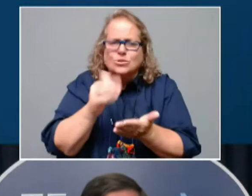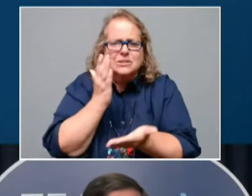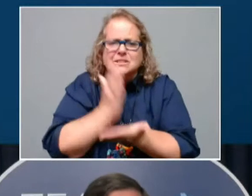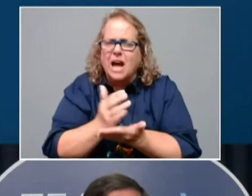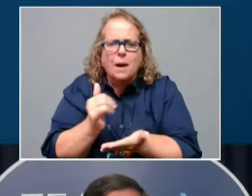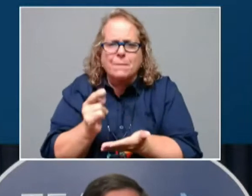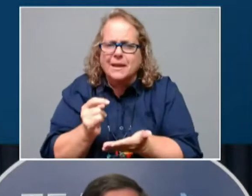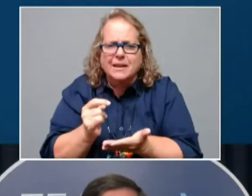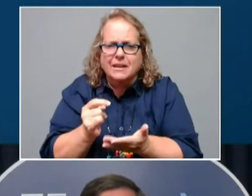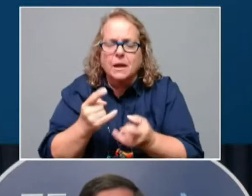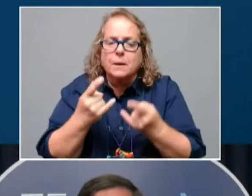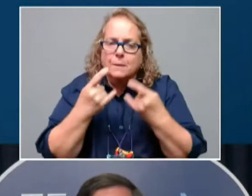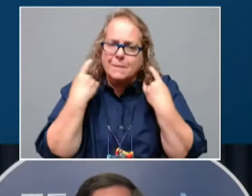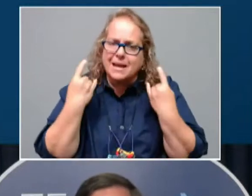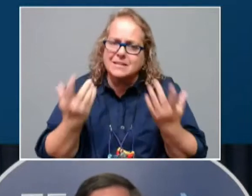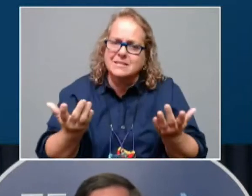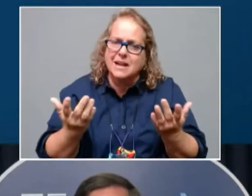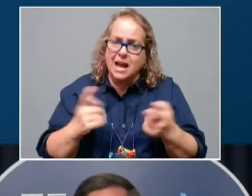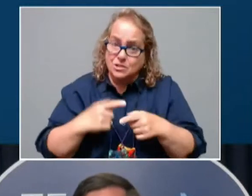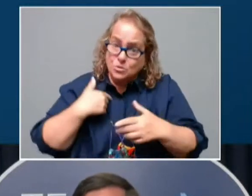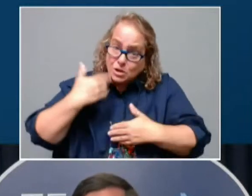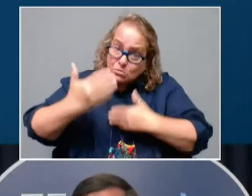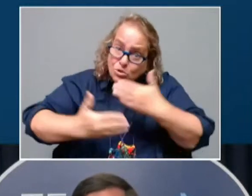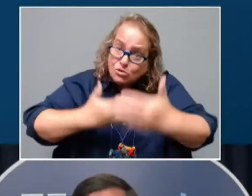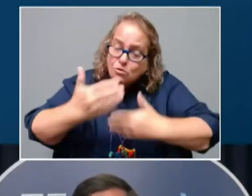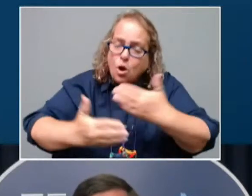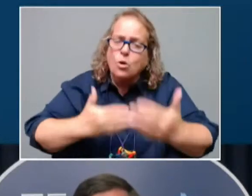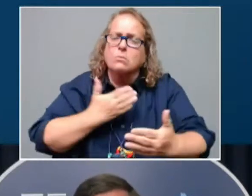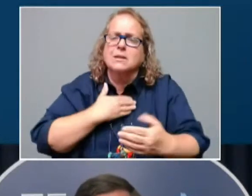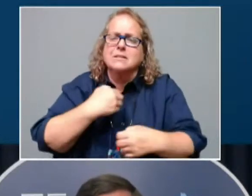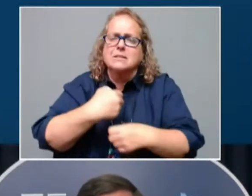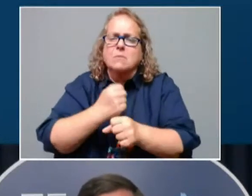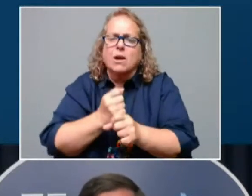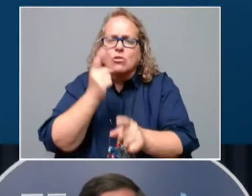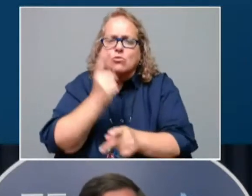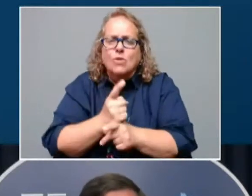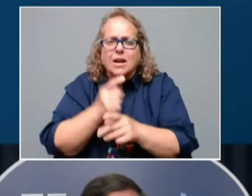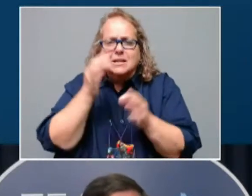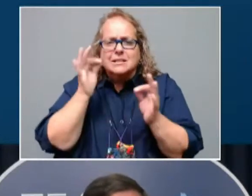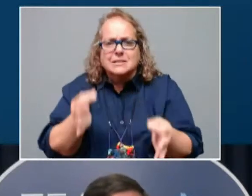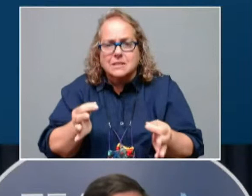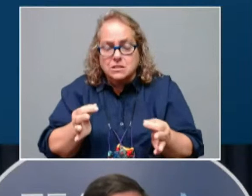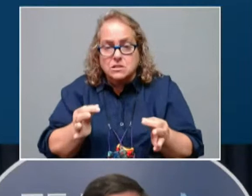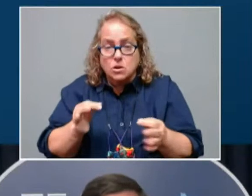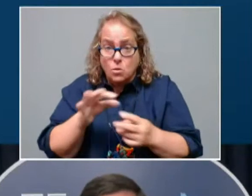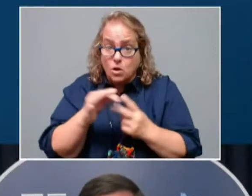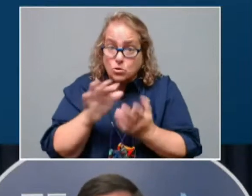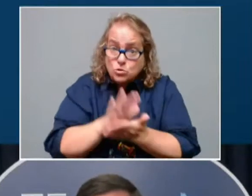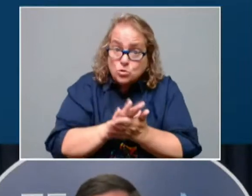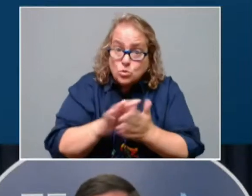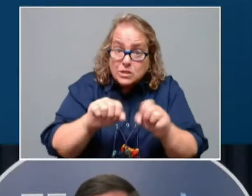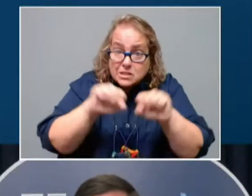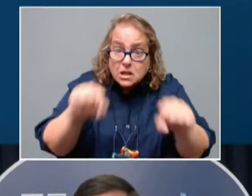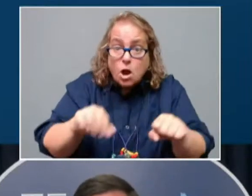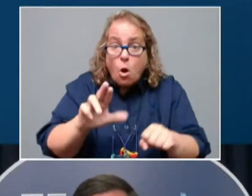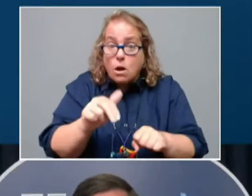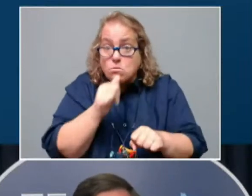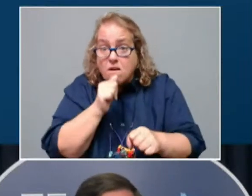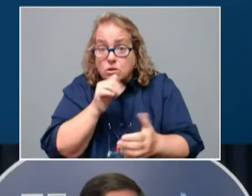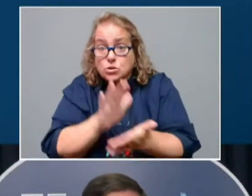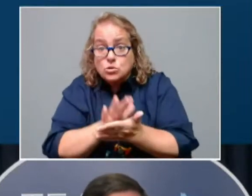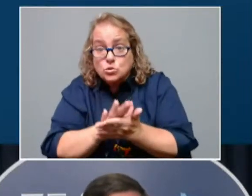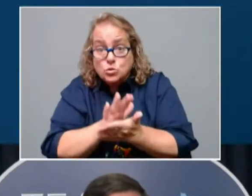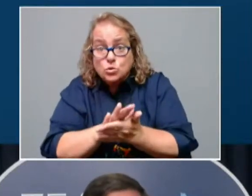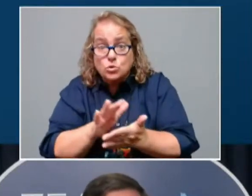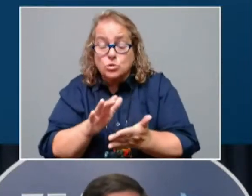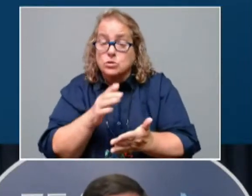forward, please, let's make the right decisions, whether they're the school systems or the private schools to make or a board